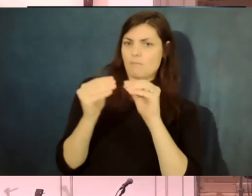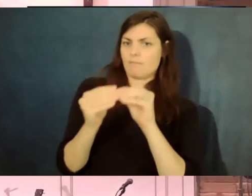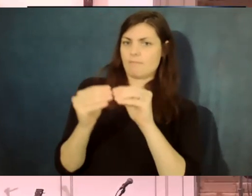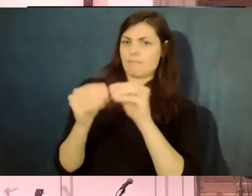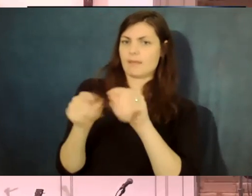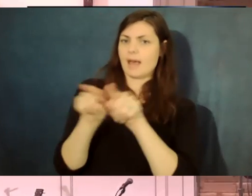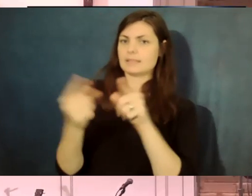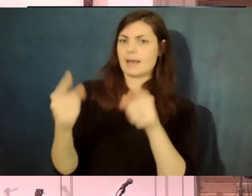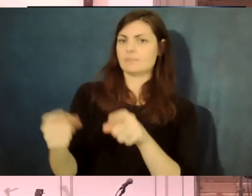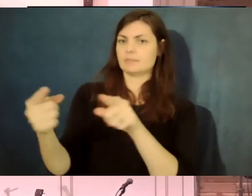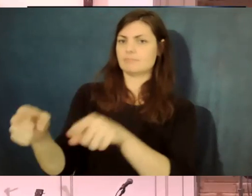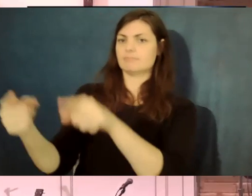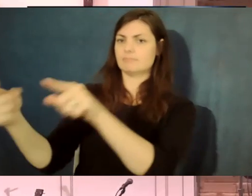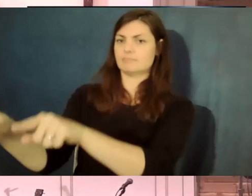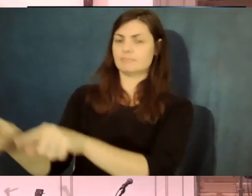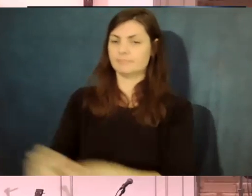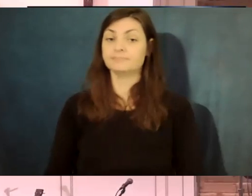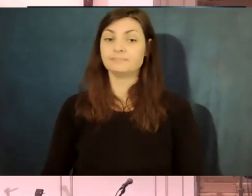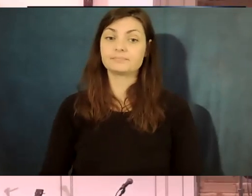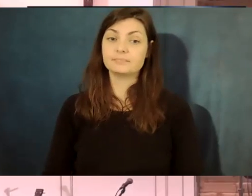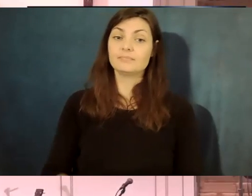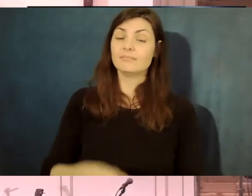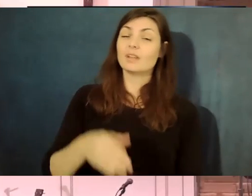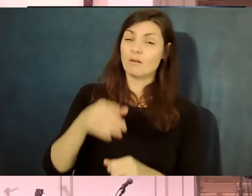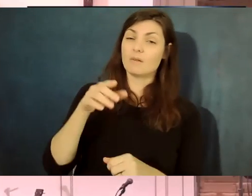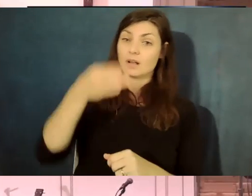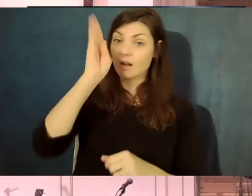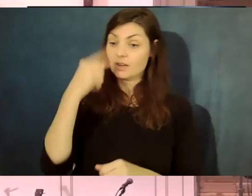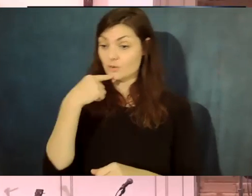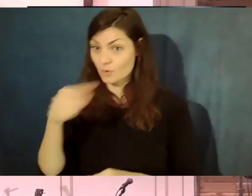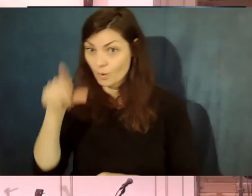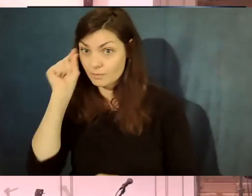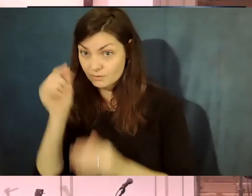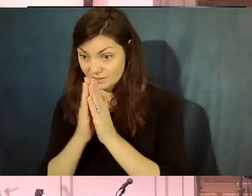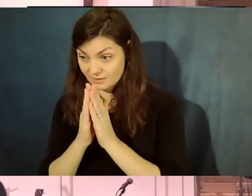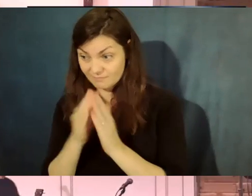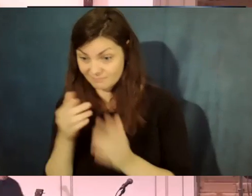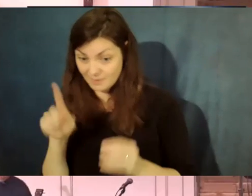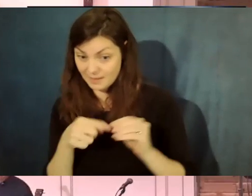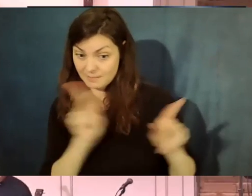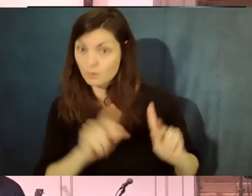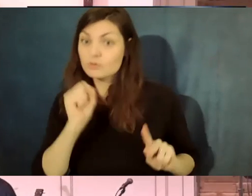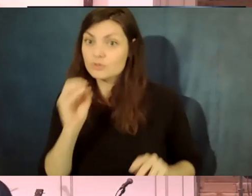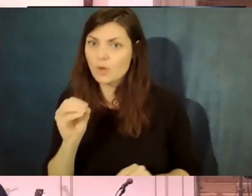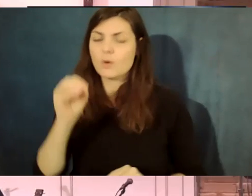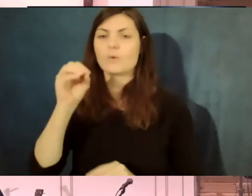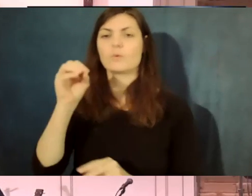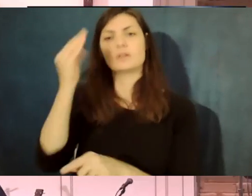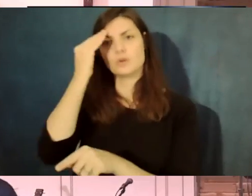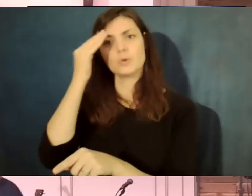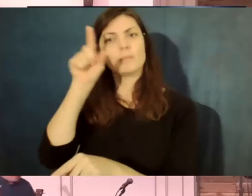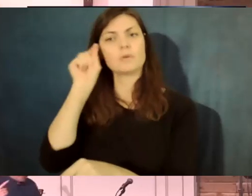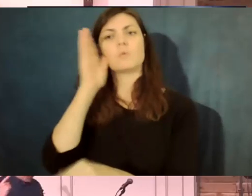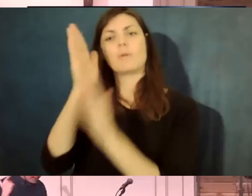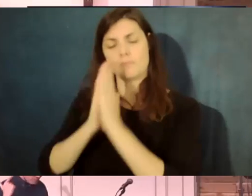it so that he would cry out to God so that he could relent. God's purposes are unchanging,